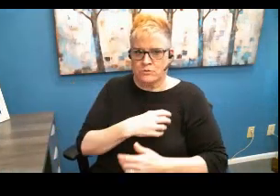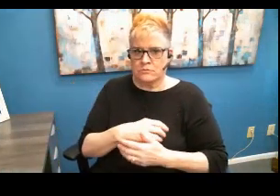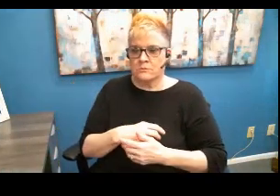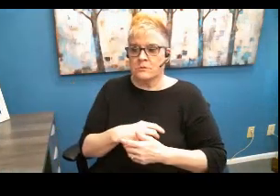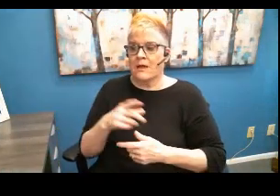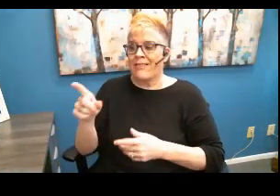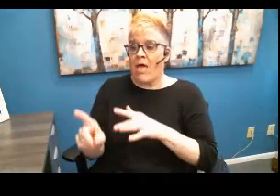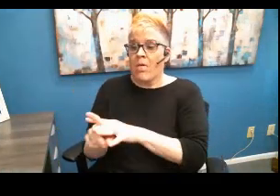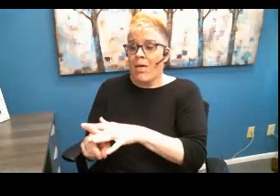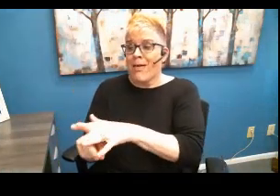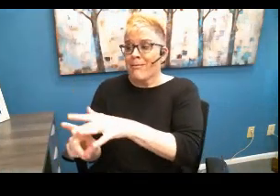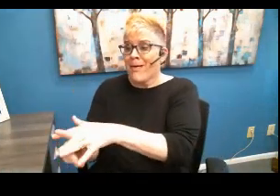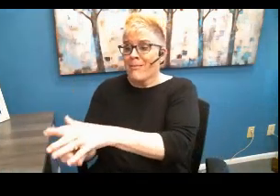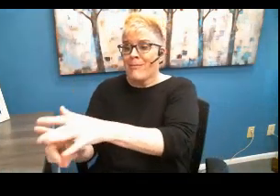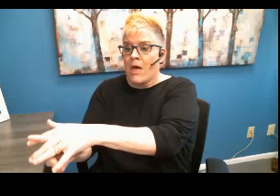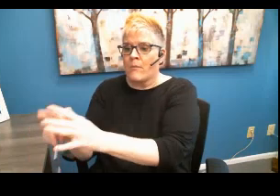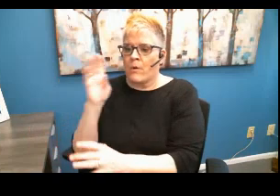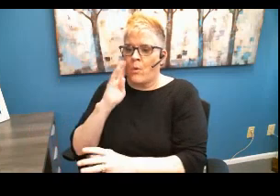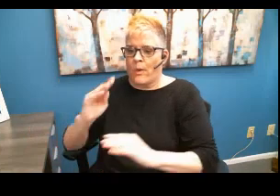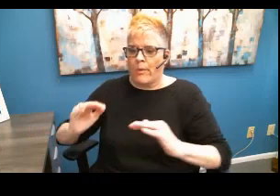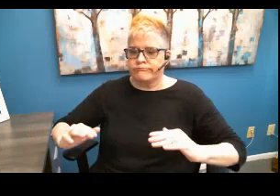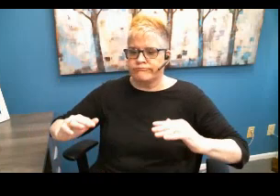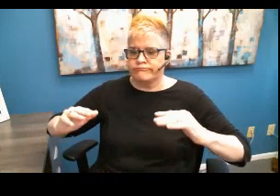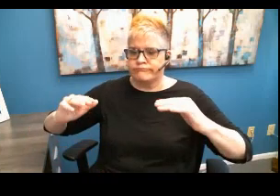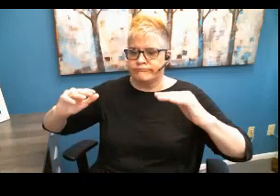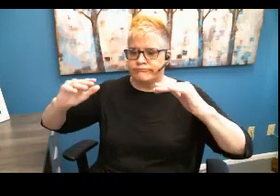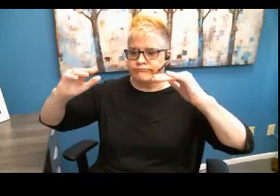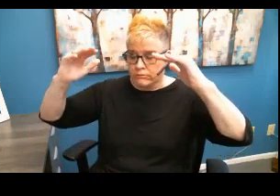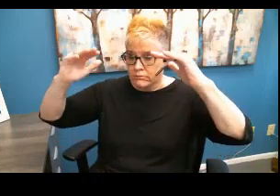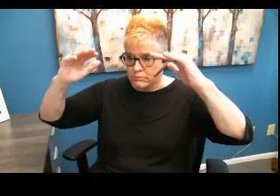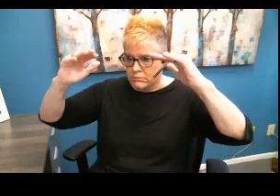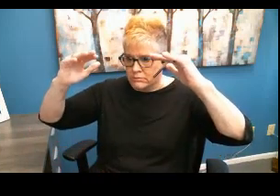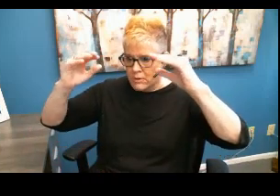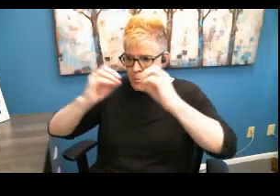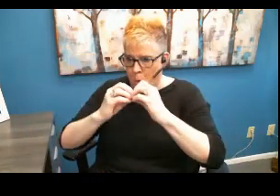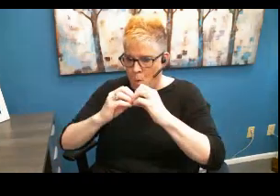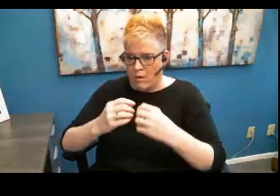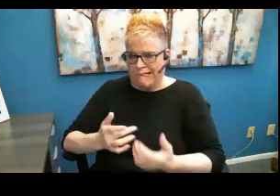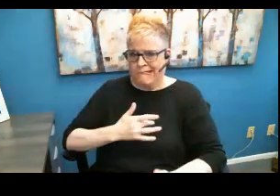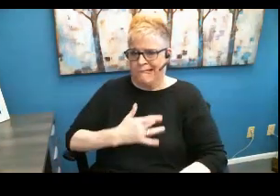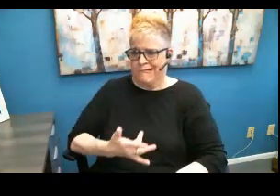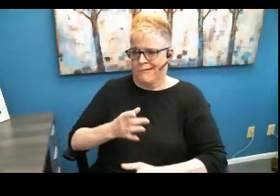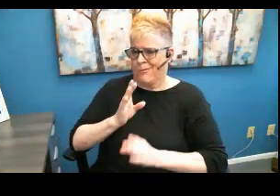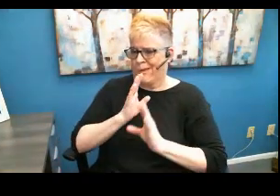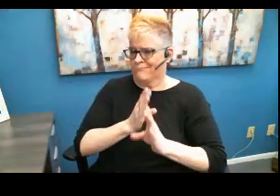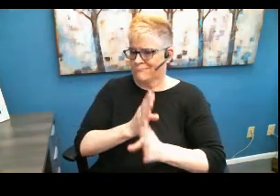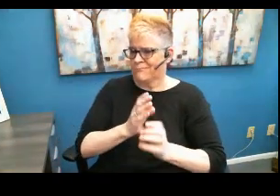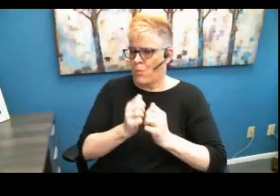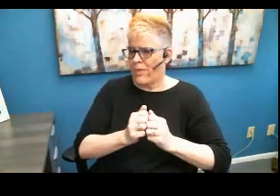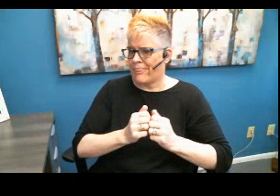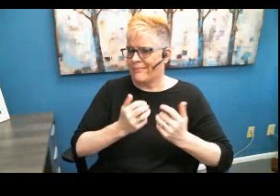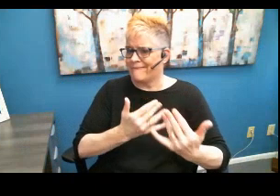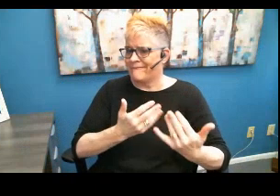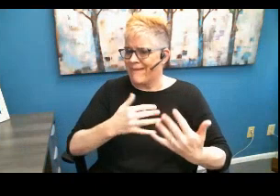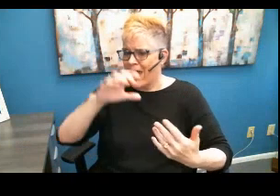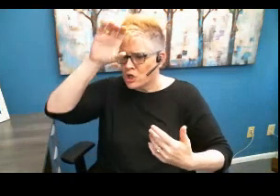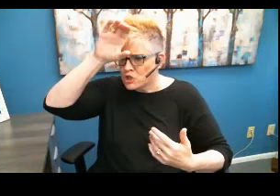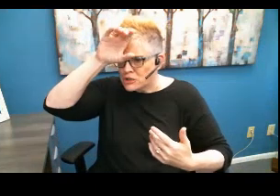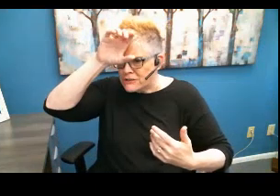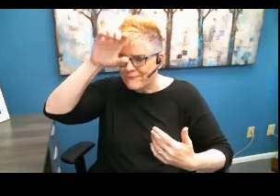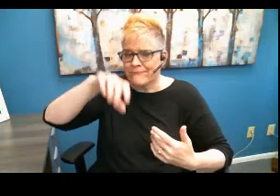up, that chain of command will move up. Often we're working directly with the fire companies or fire chiefs that will take on